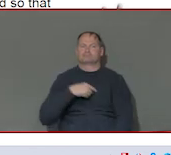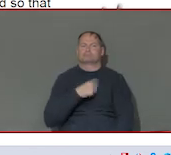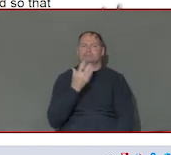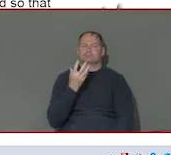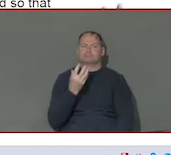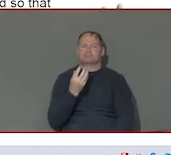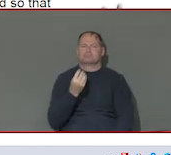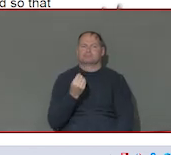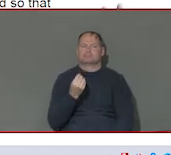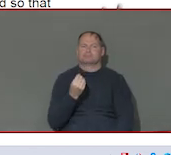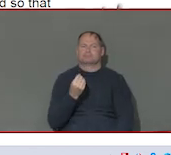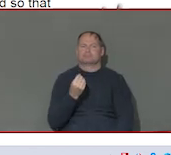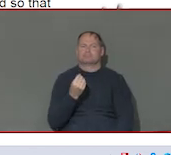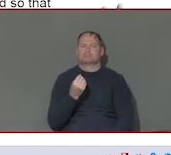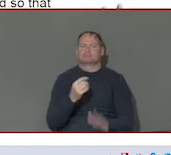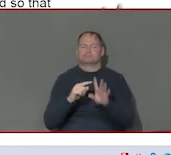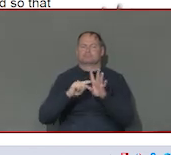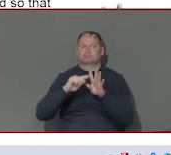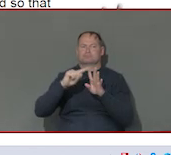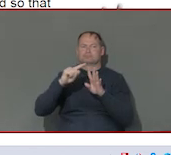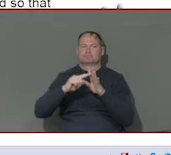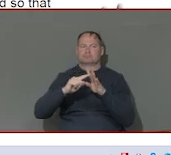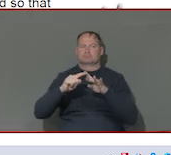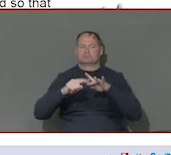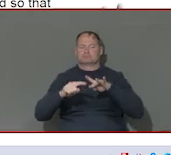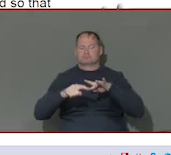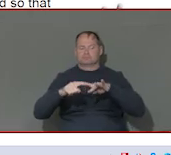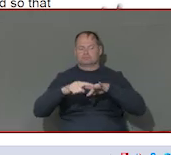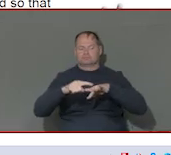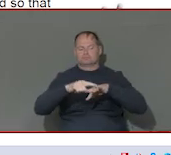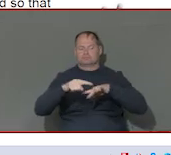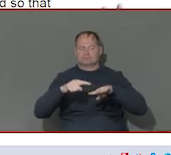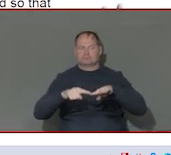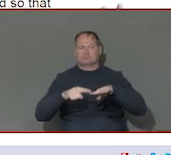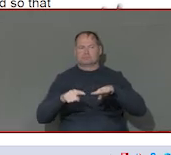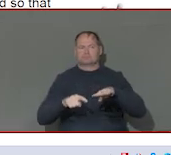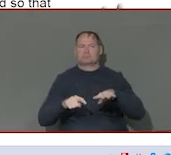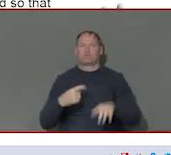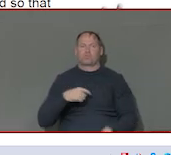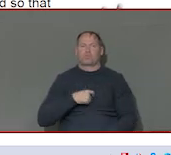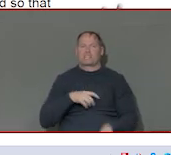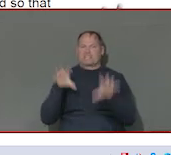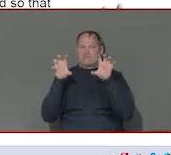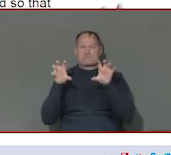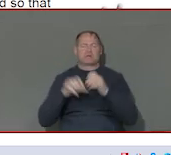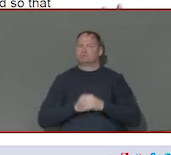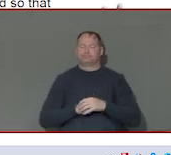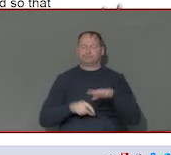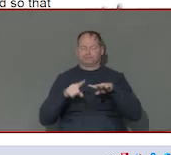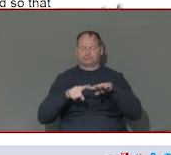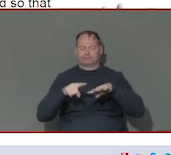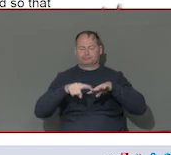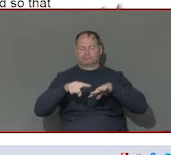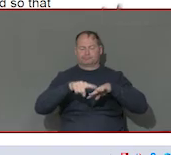is bare fingertips or nails instead of claws. So you must